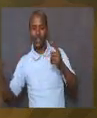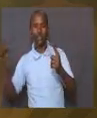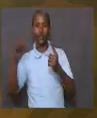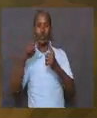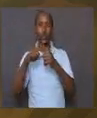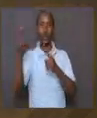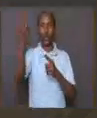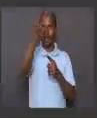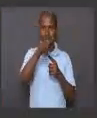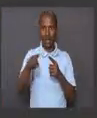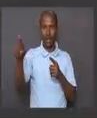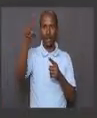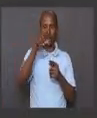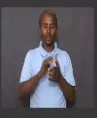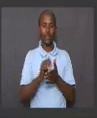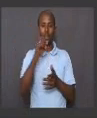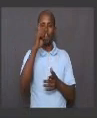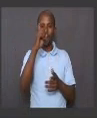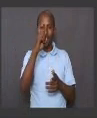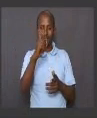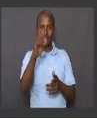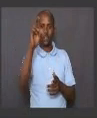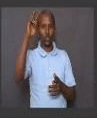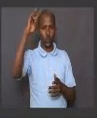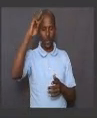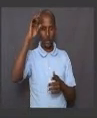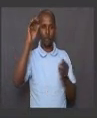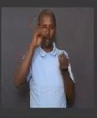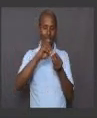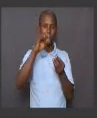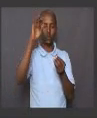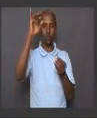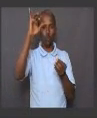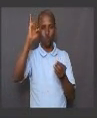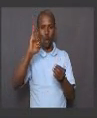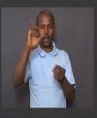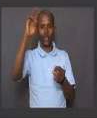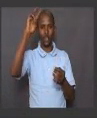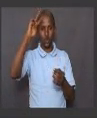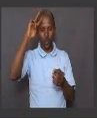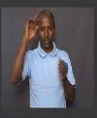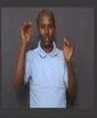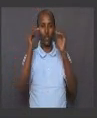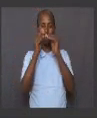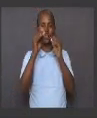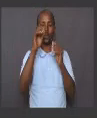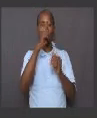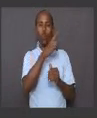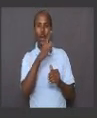a circle. X squared plus y squared equals